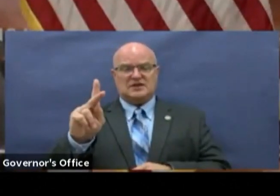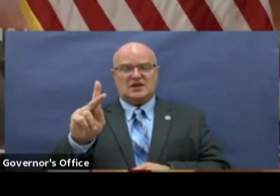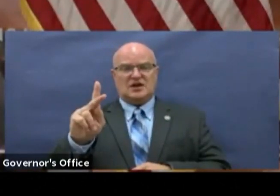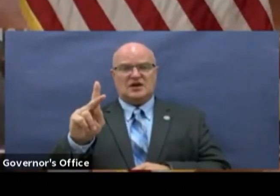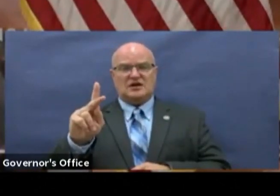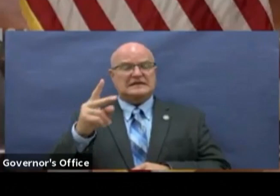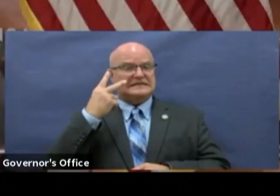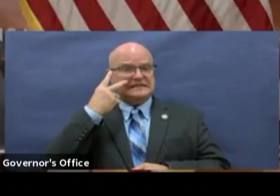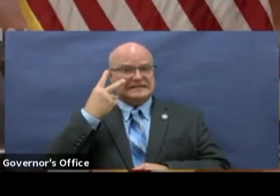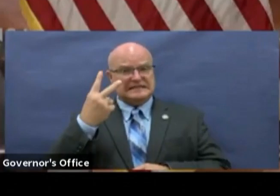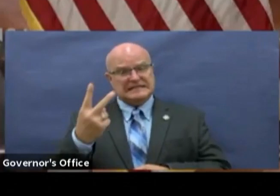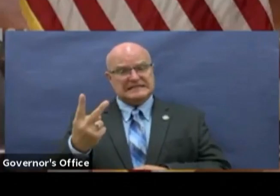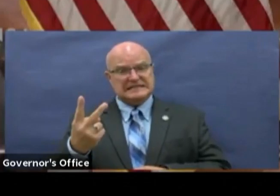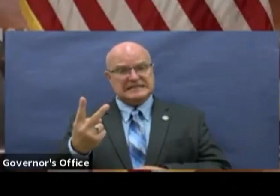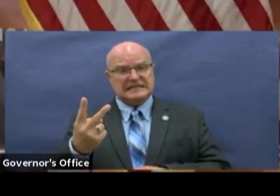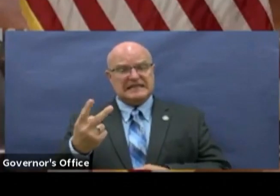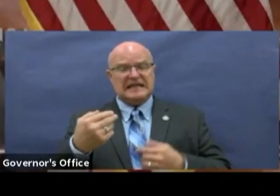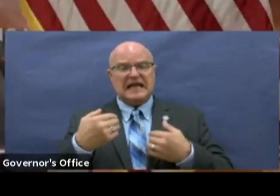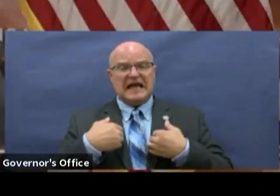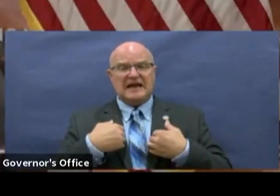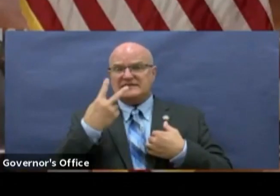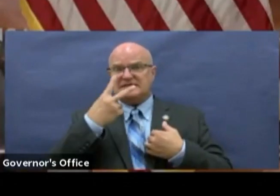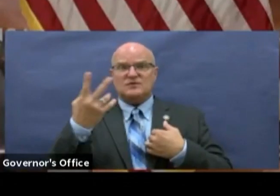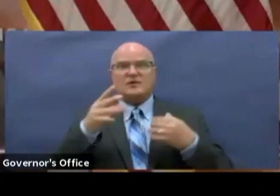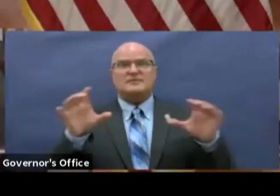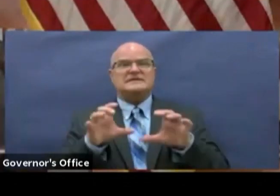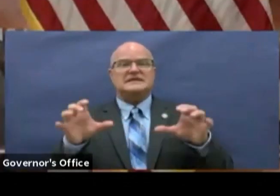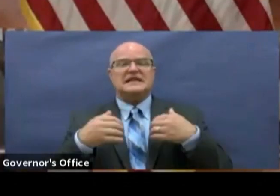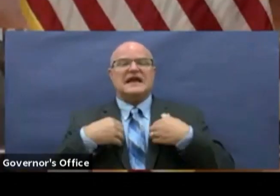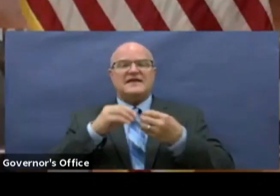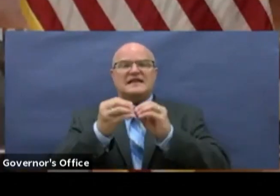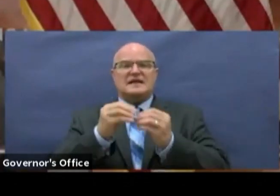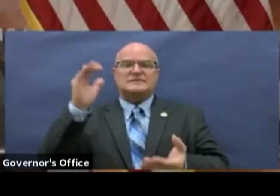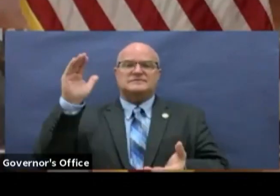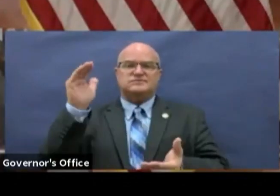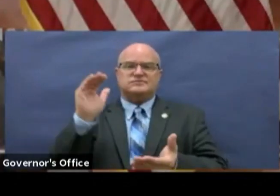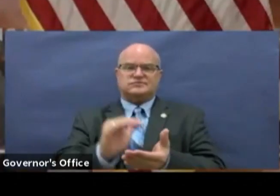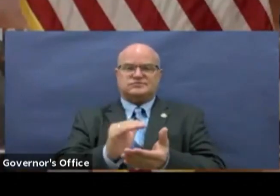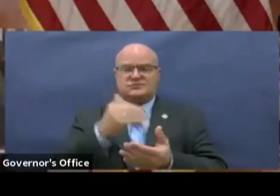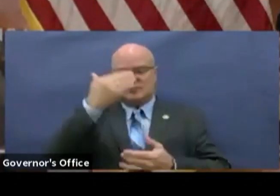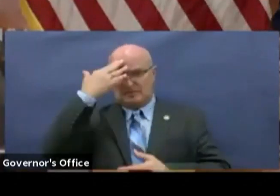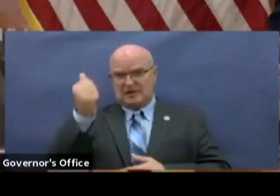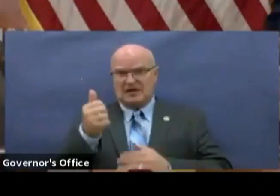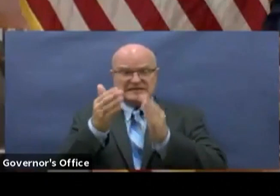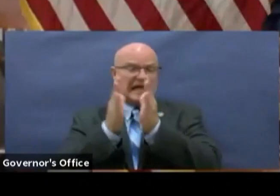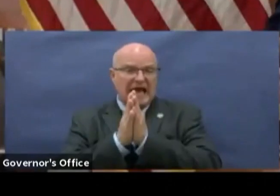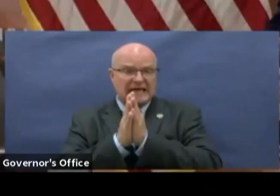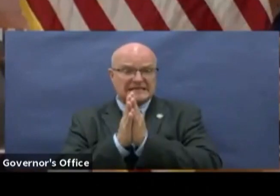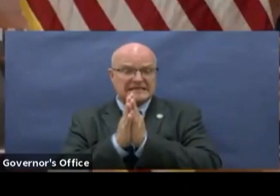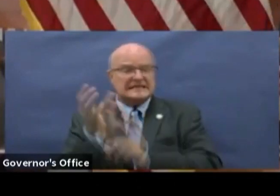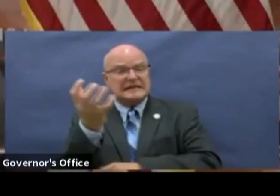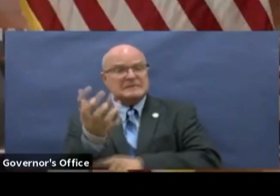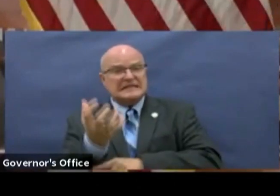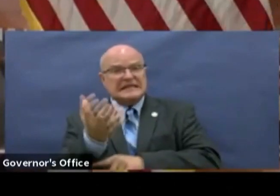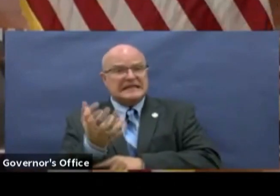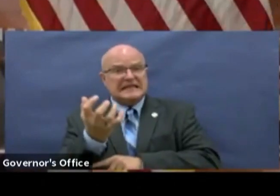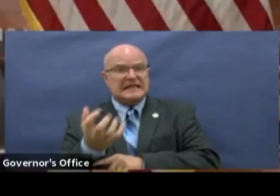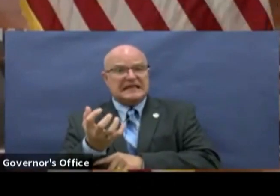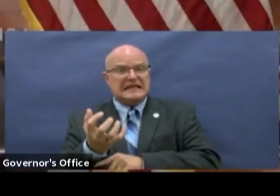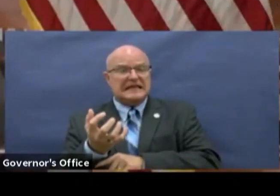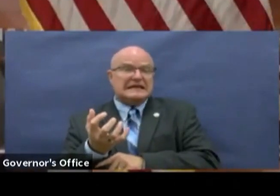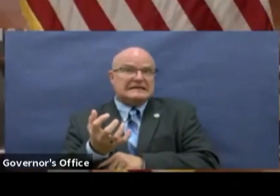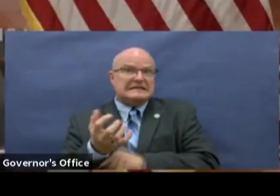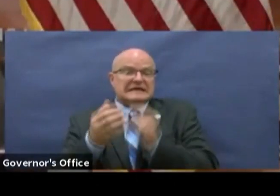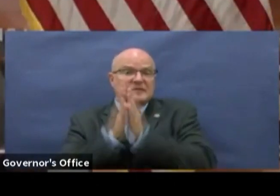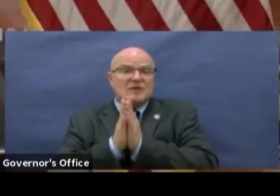see what can be done to bring these numbers down? Because asking and pleading, and I'm not even sure if praying